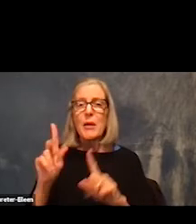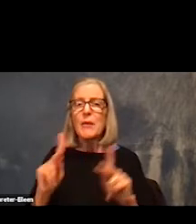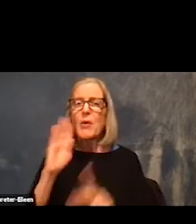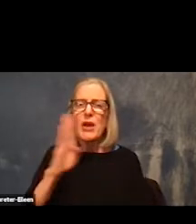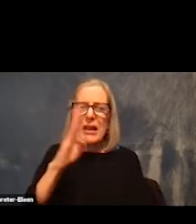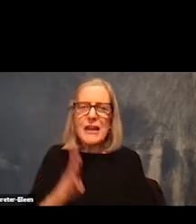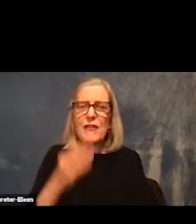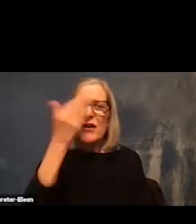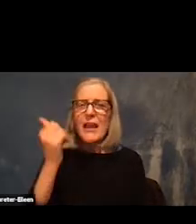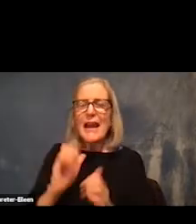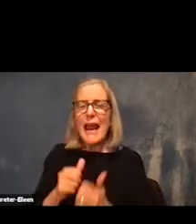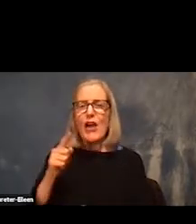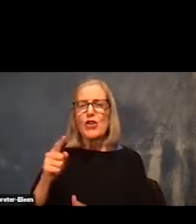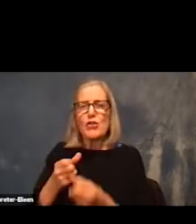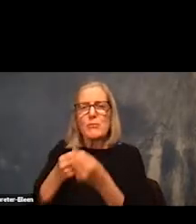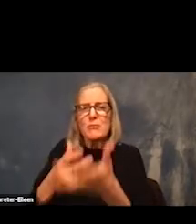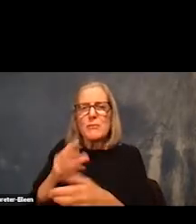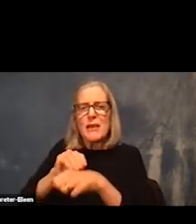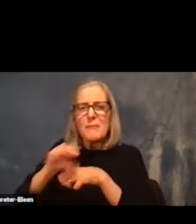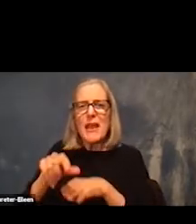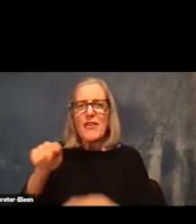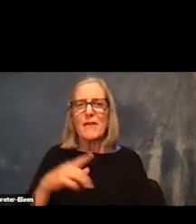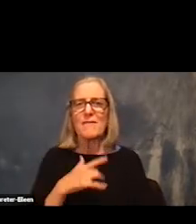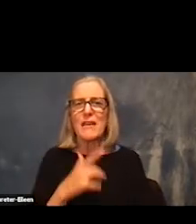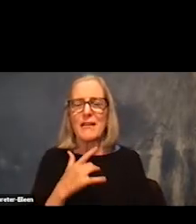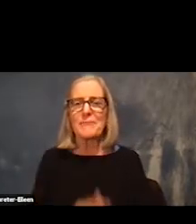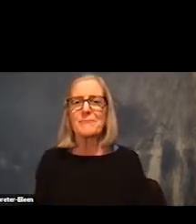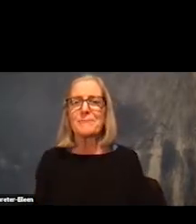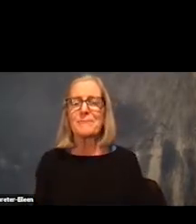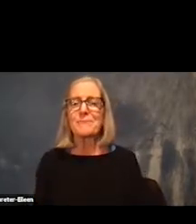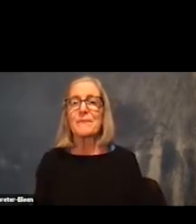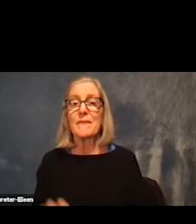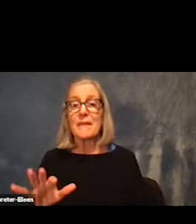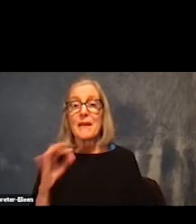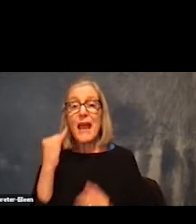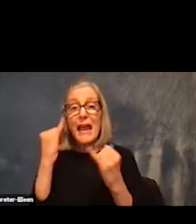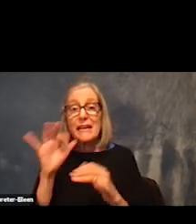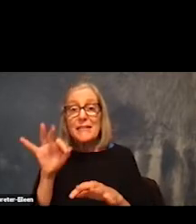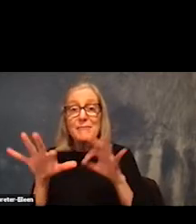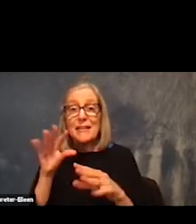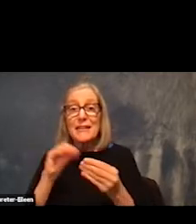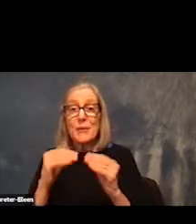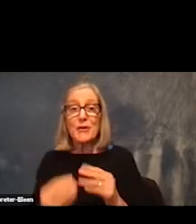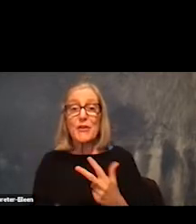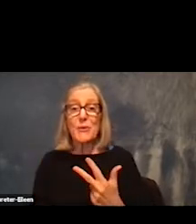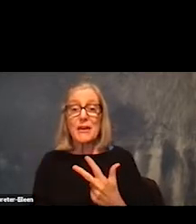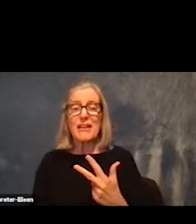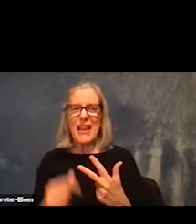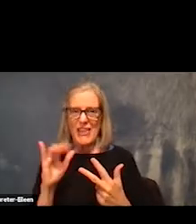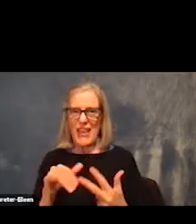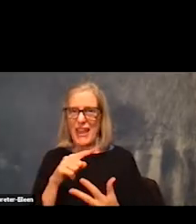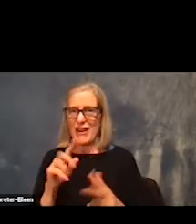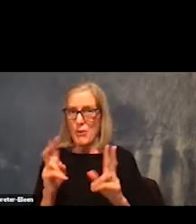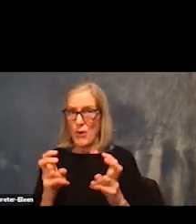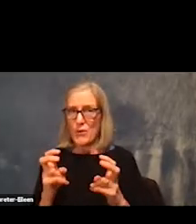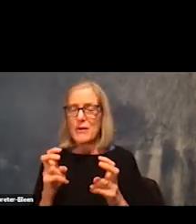How about tip 3? Assume the best intentions. This Stephen Covey quote is great. Listen with